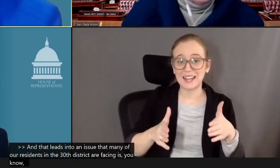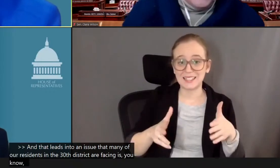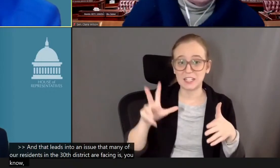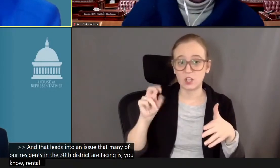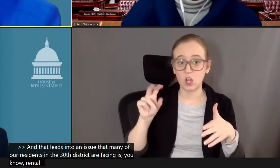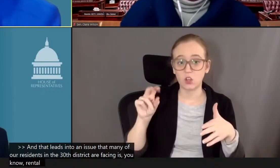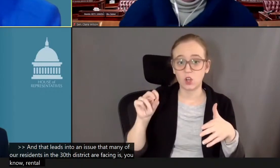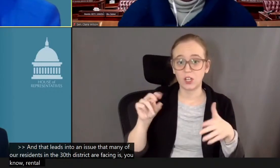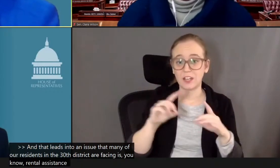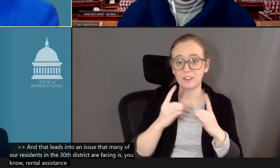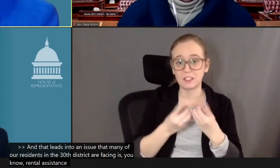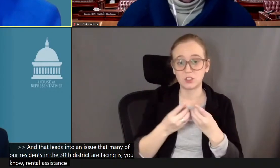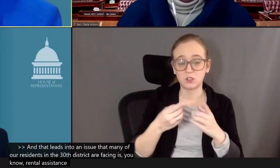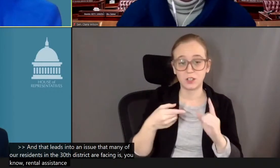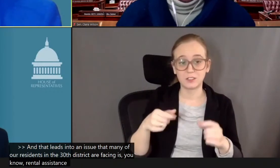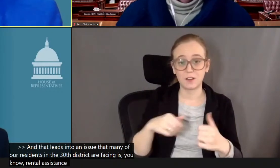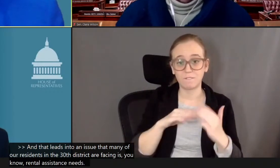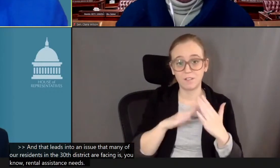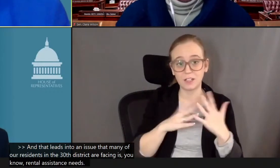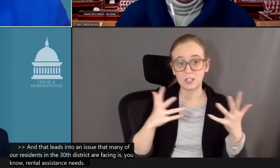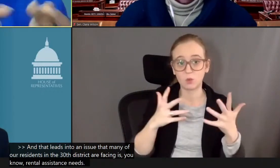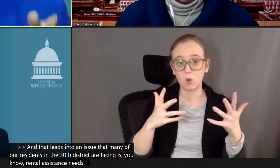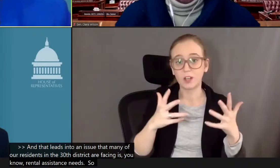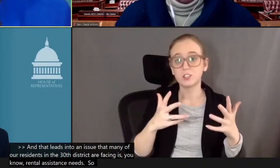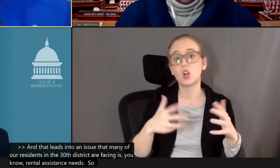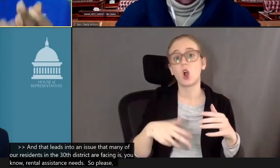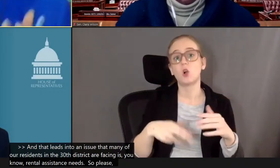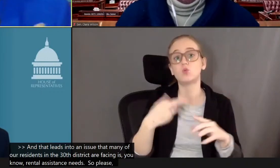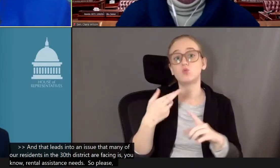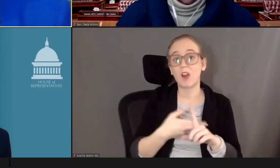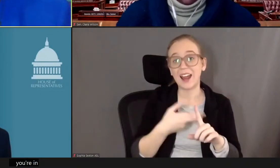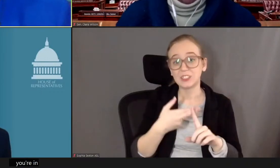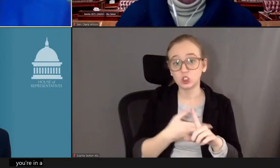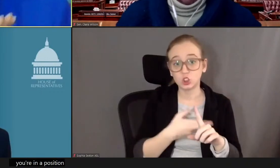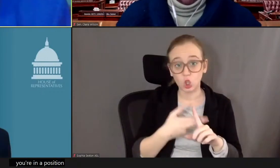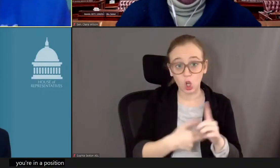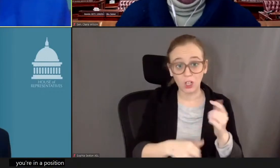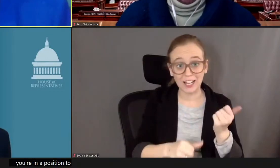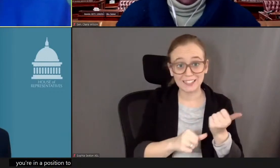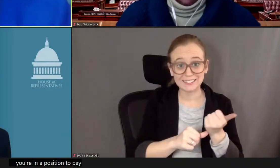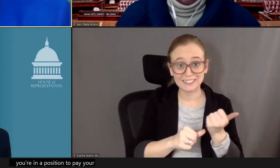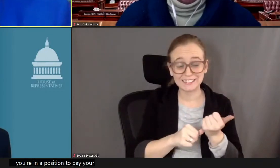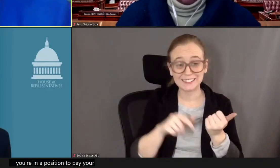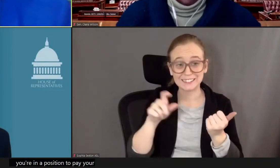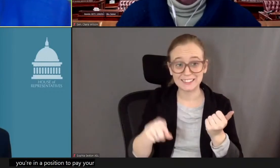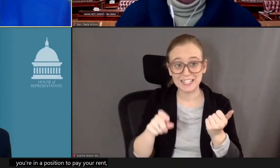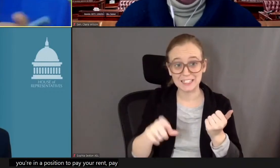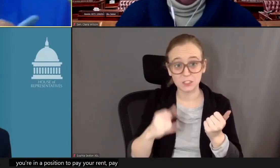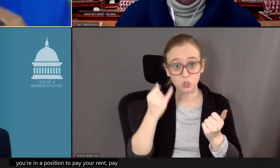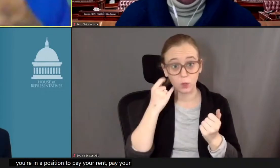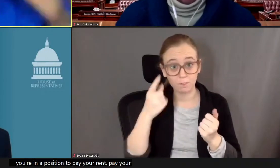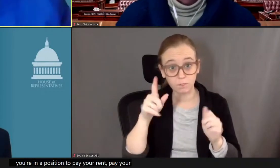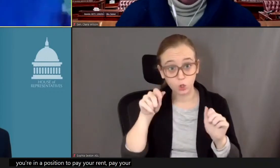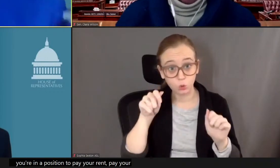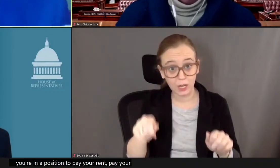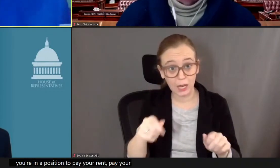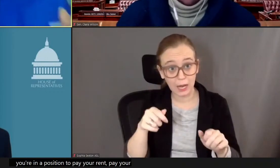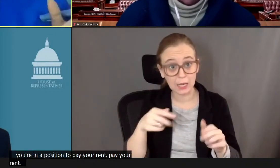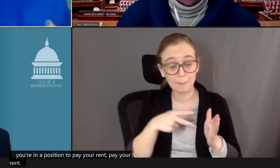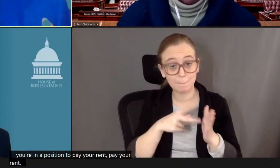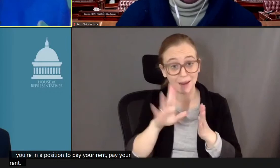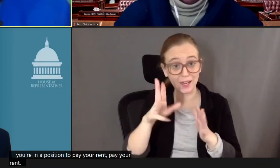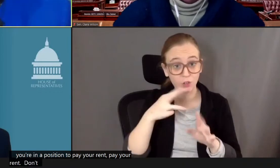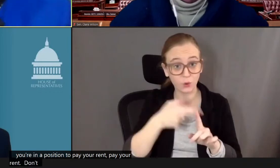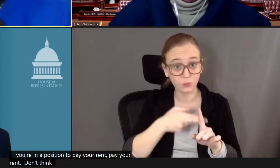needs. So please, if you're in a position to pay your rent, pay your rent. Don't think